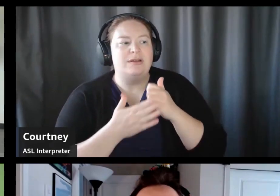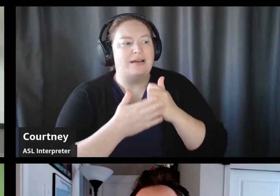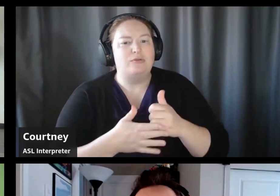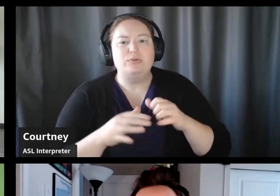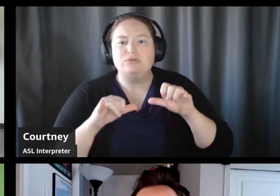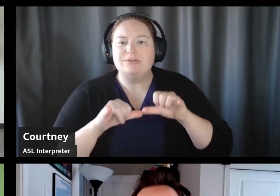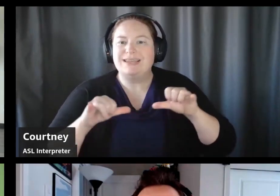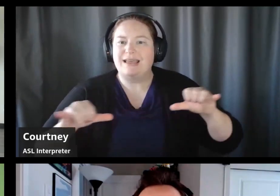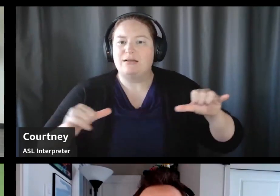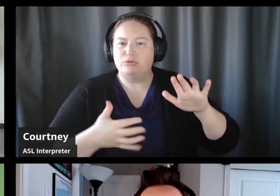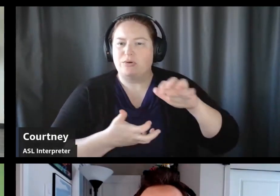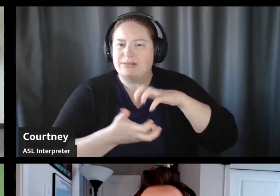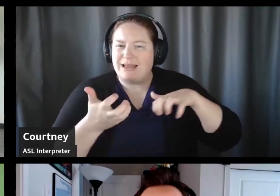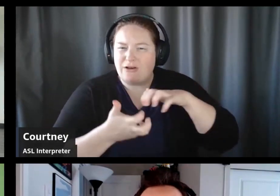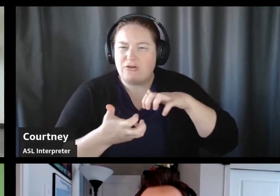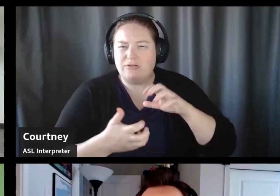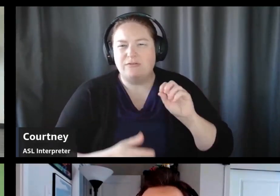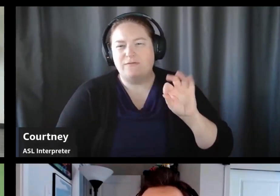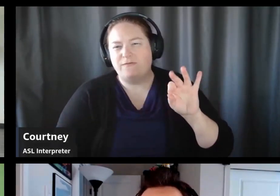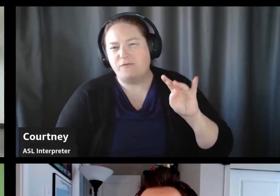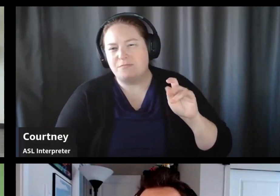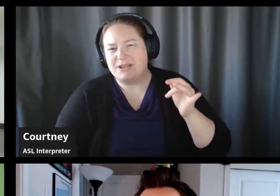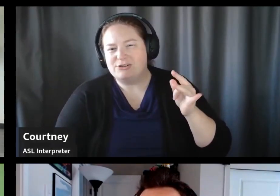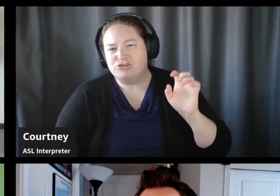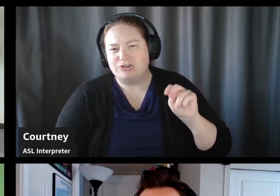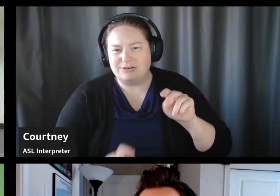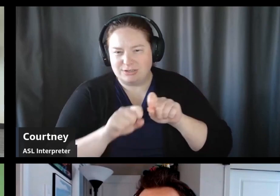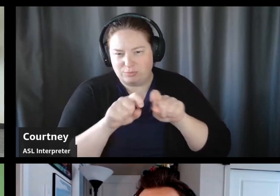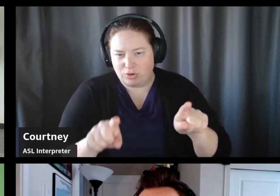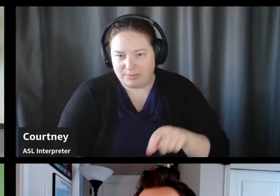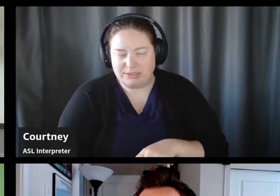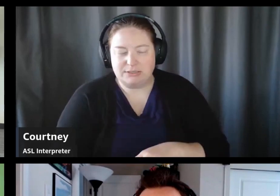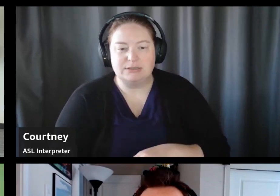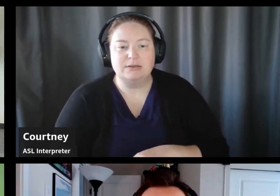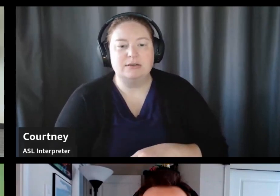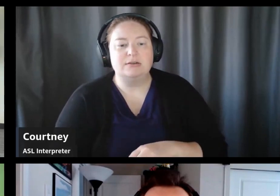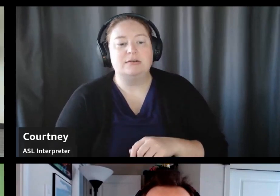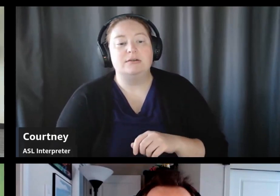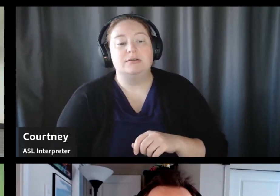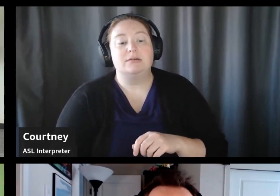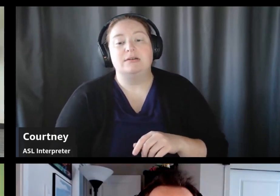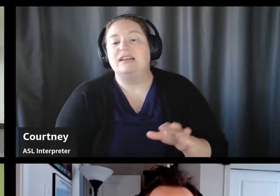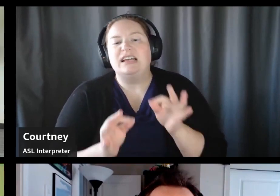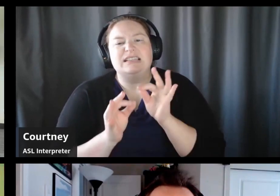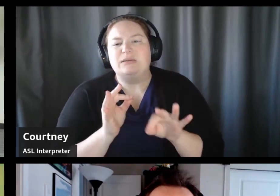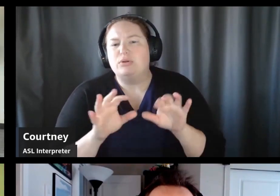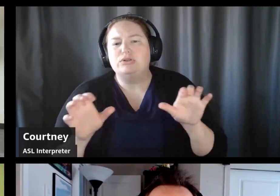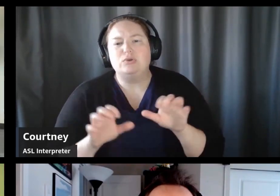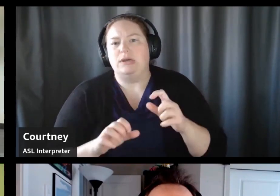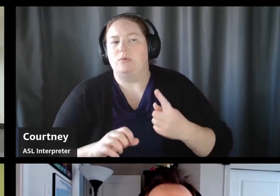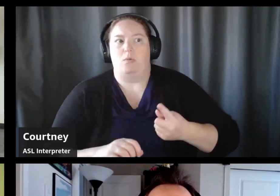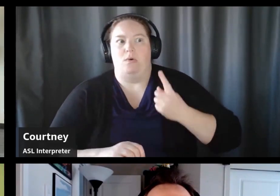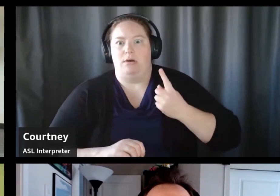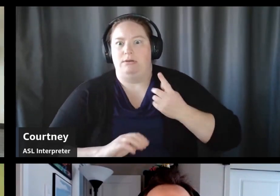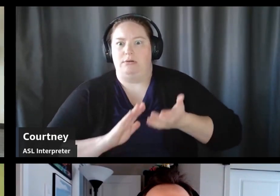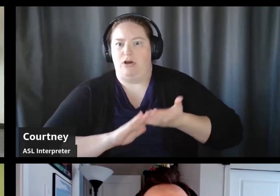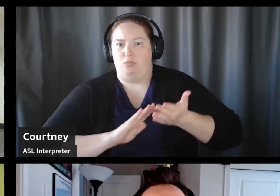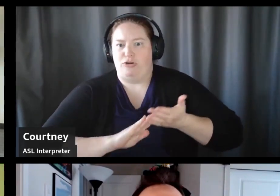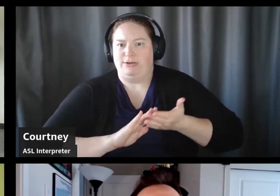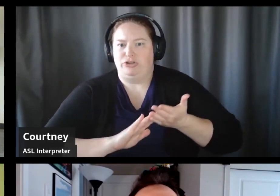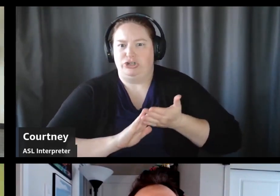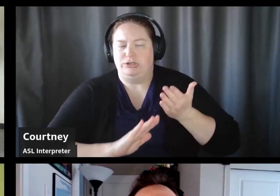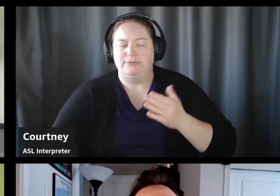your CloudFormation deployments using very as simple as doing a single operation. So that's kind